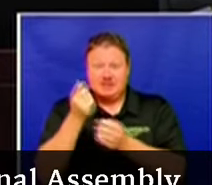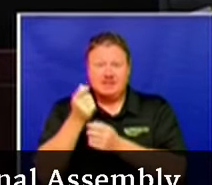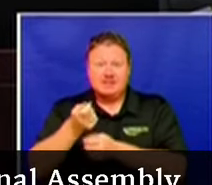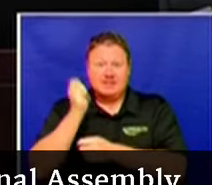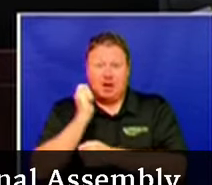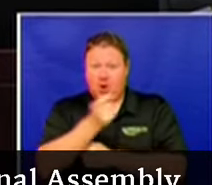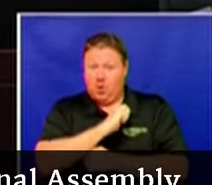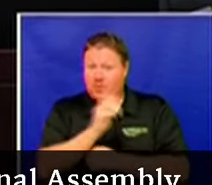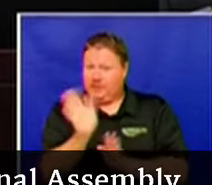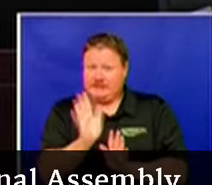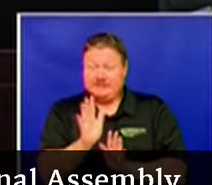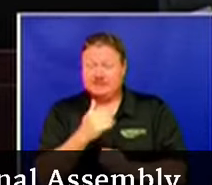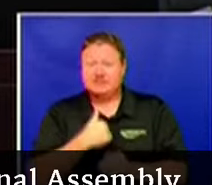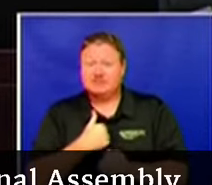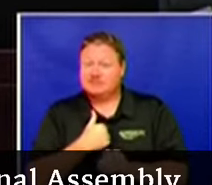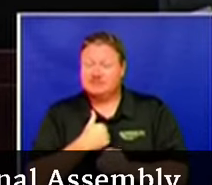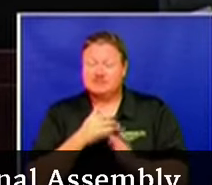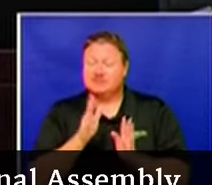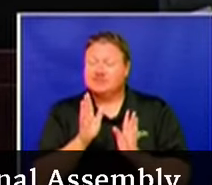But